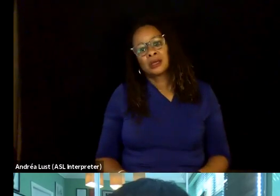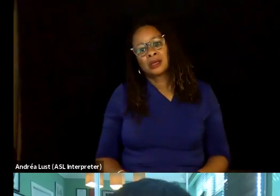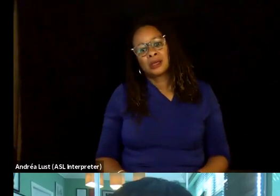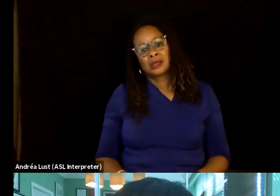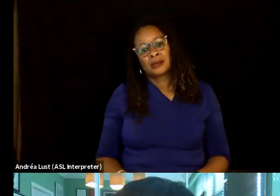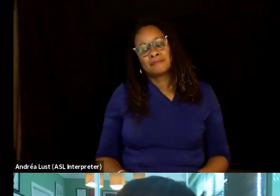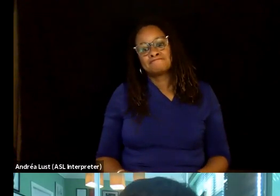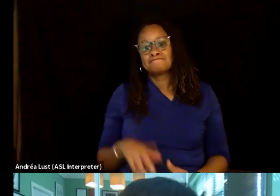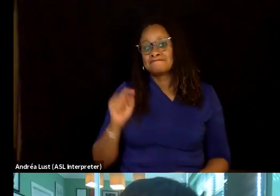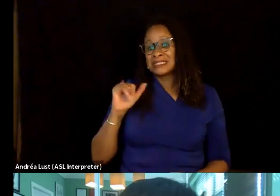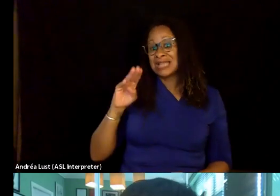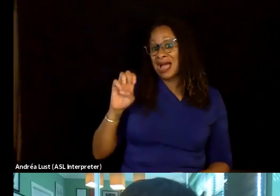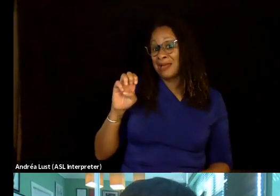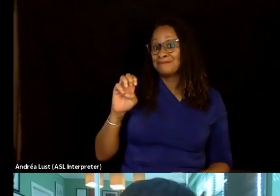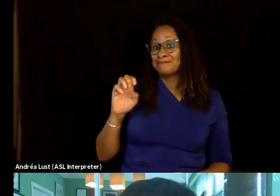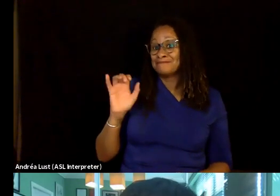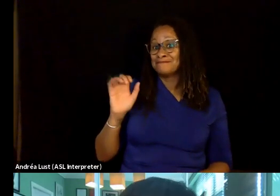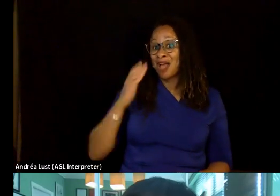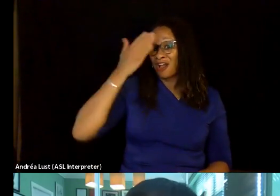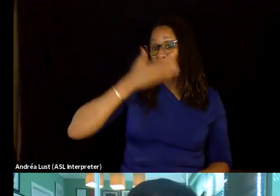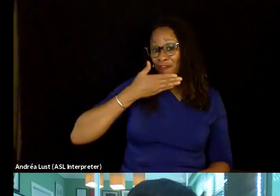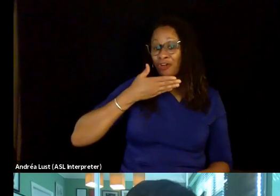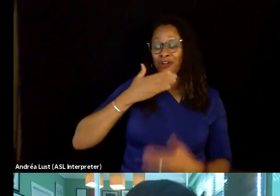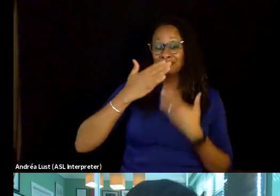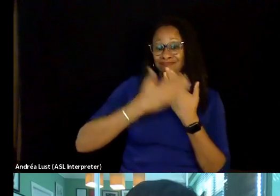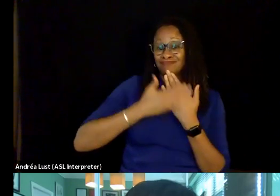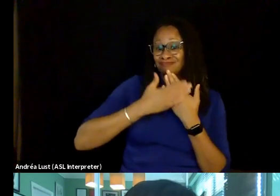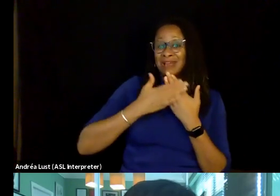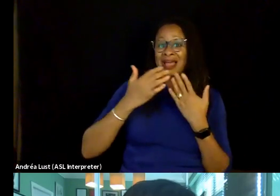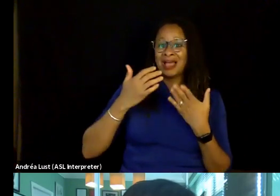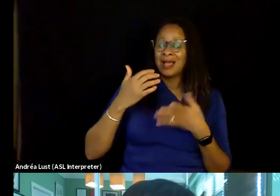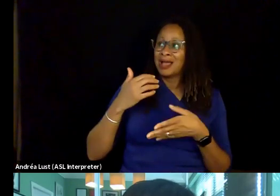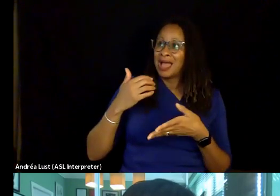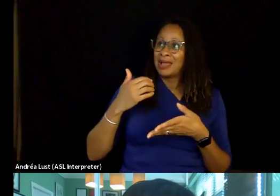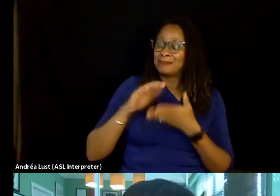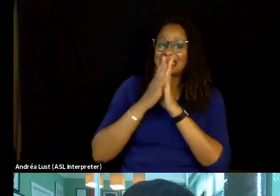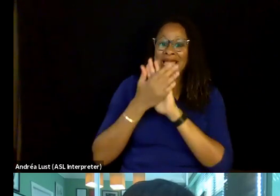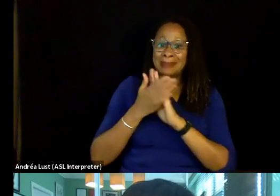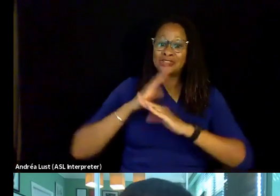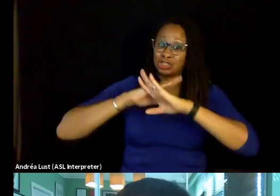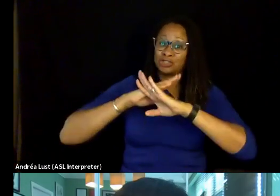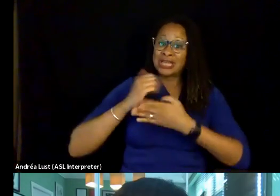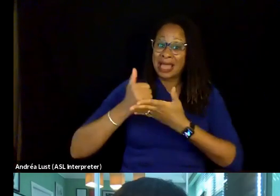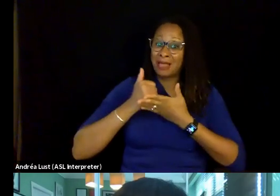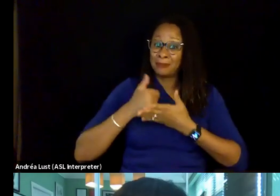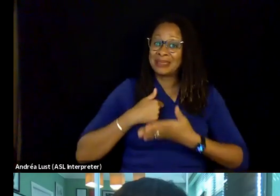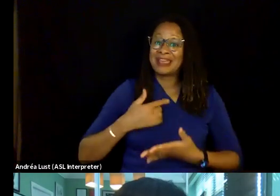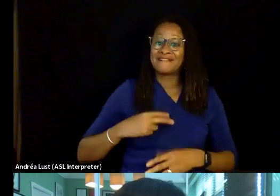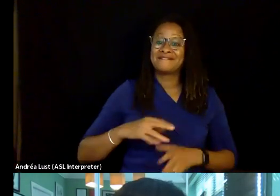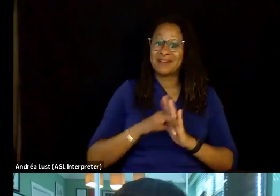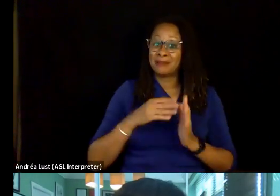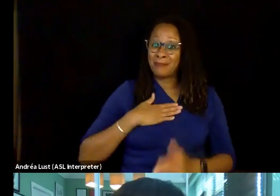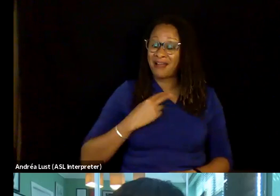it turned out to be the shield that helped me both find my voice and helped us